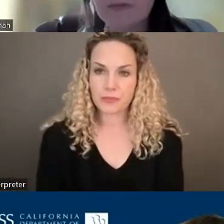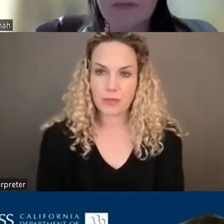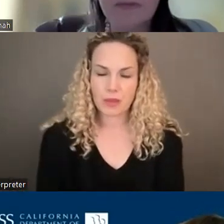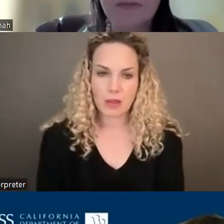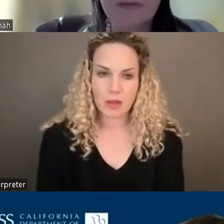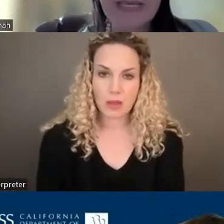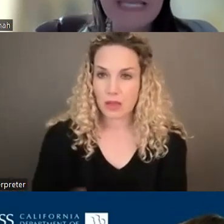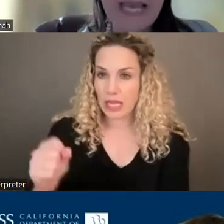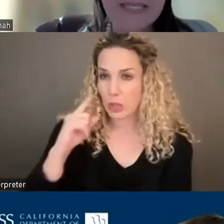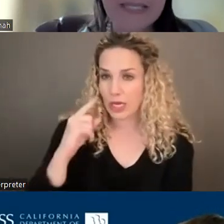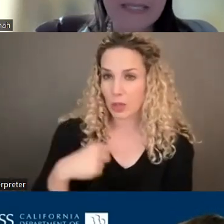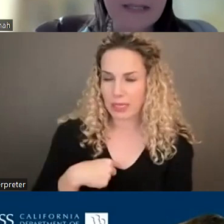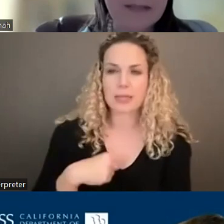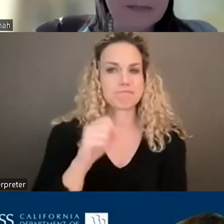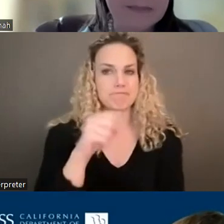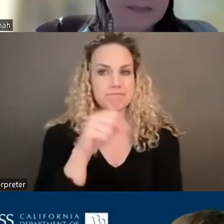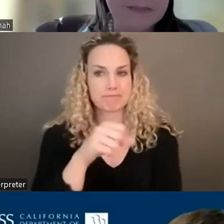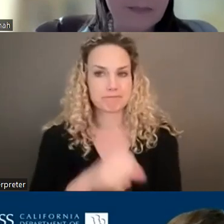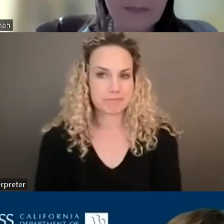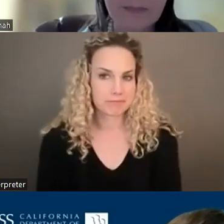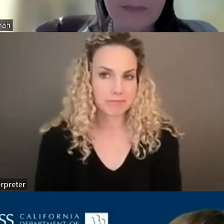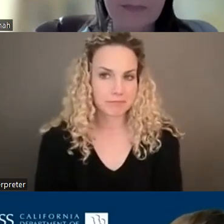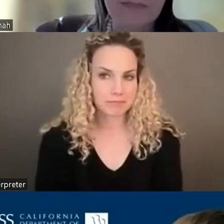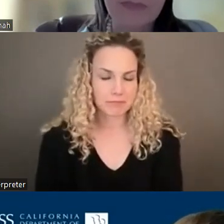Can you hear me? Yes,